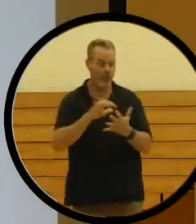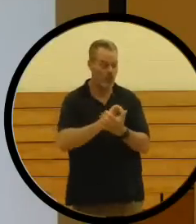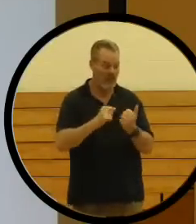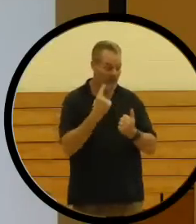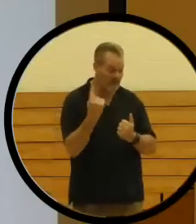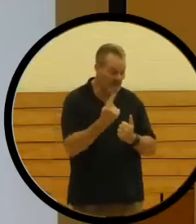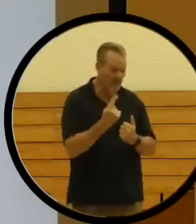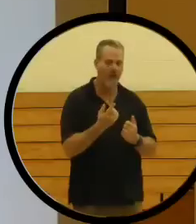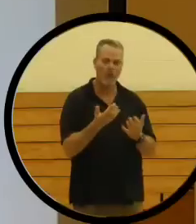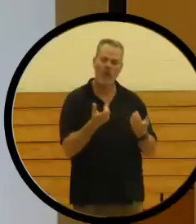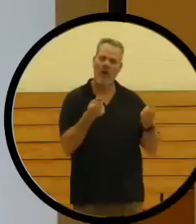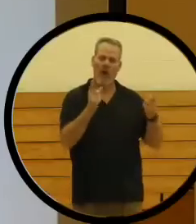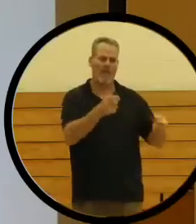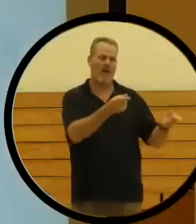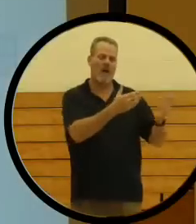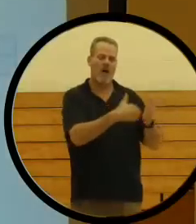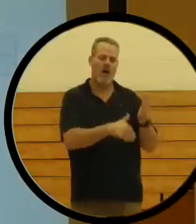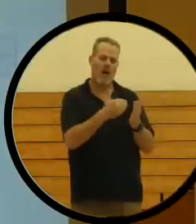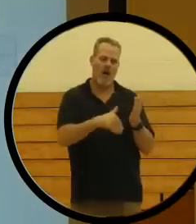continue to be a problem.